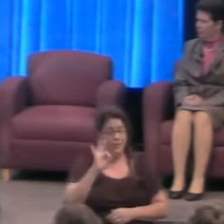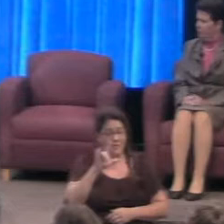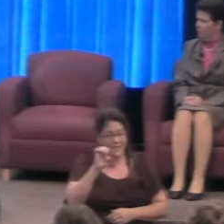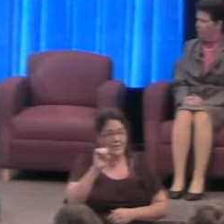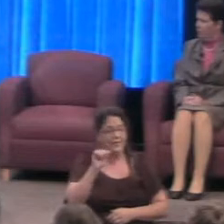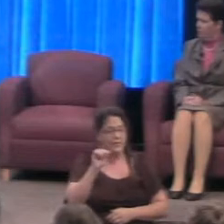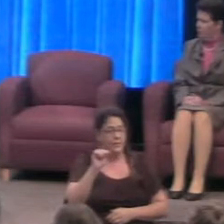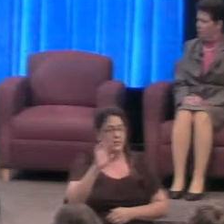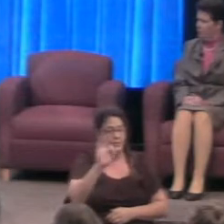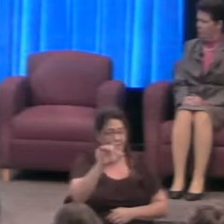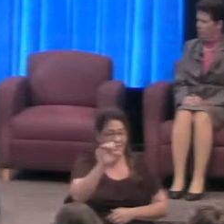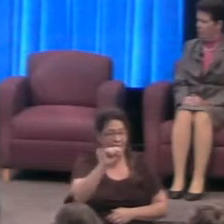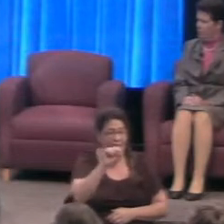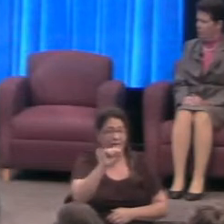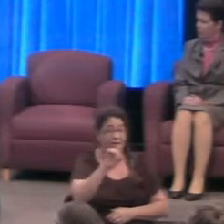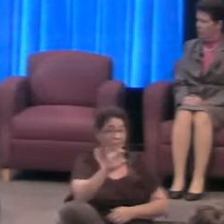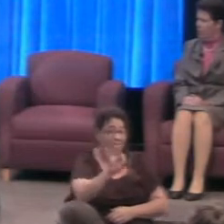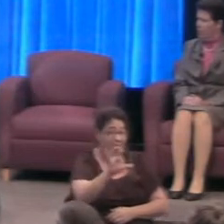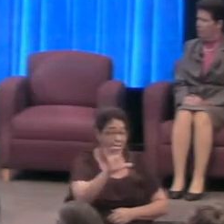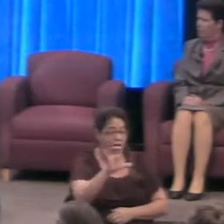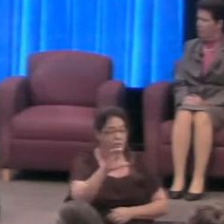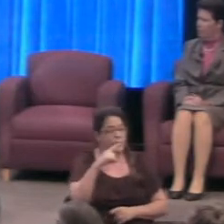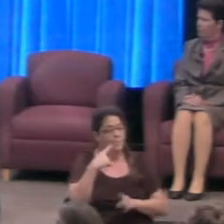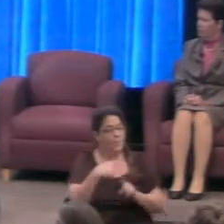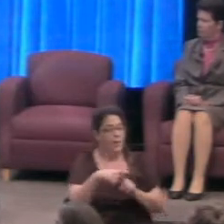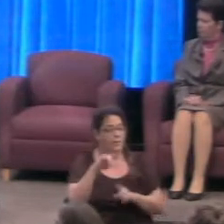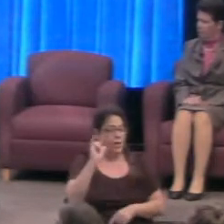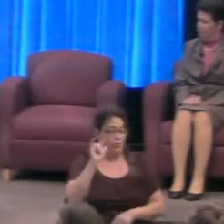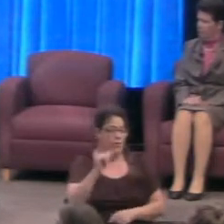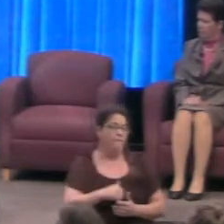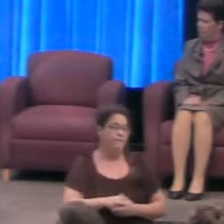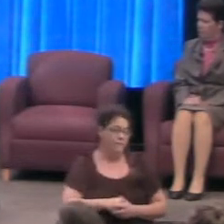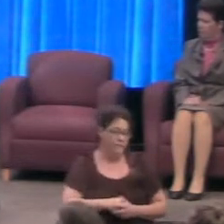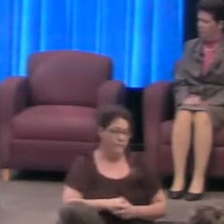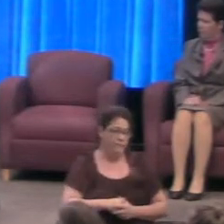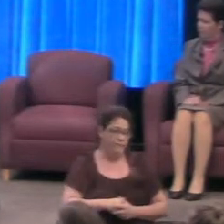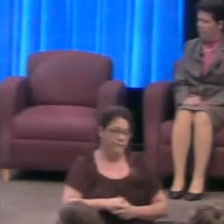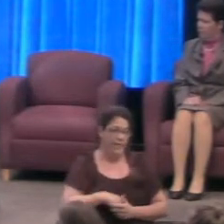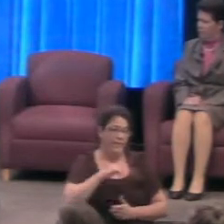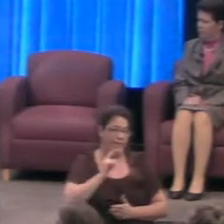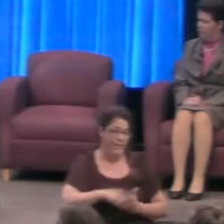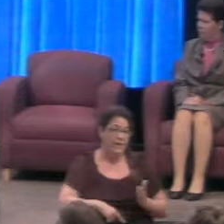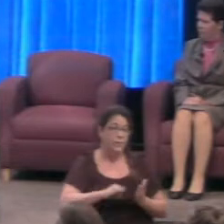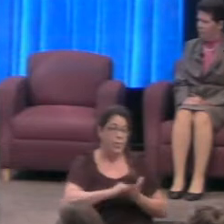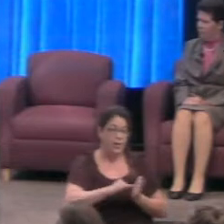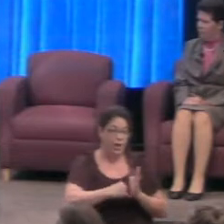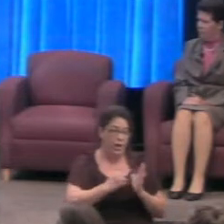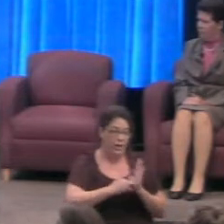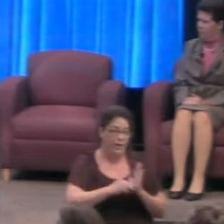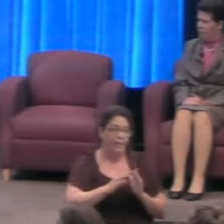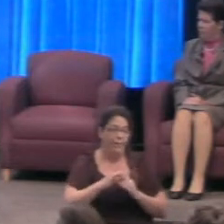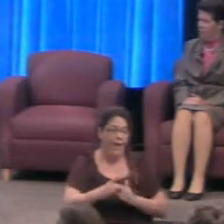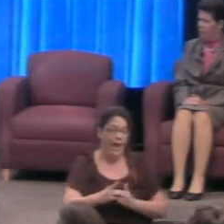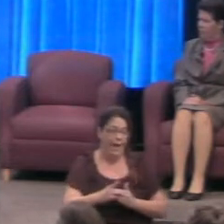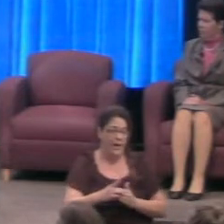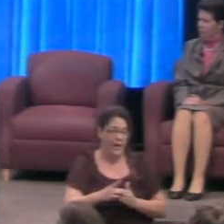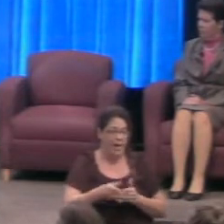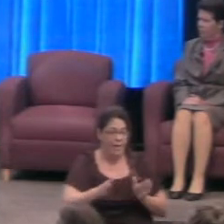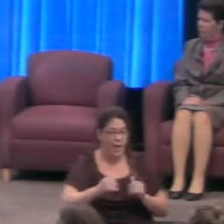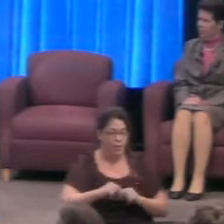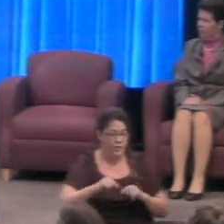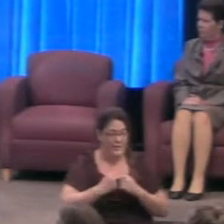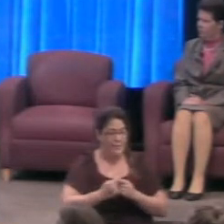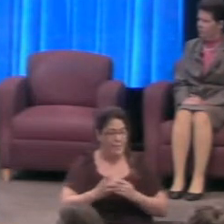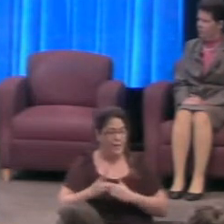that's a fleet of 900-plus aircraft. That's what Janet led and enabled her team to do.